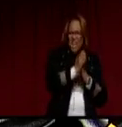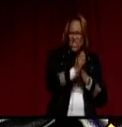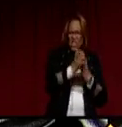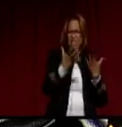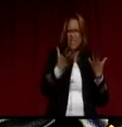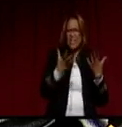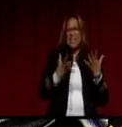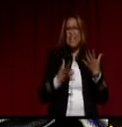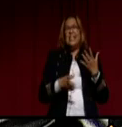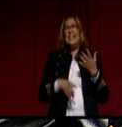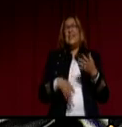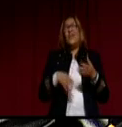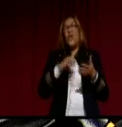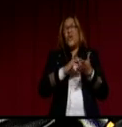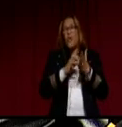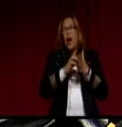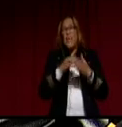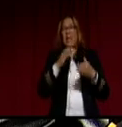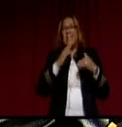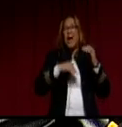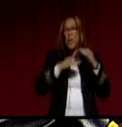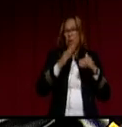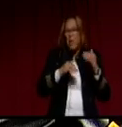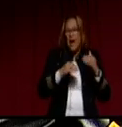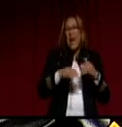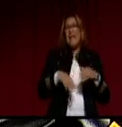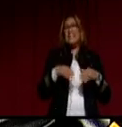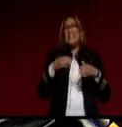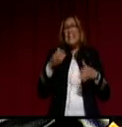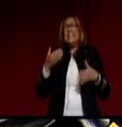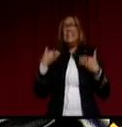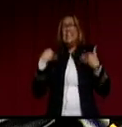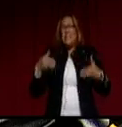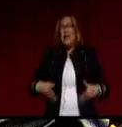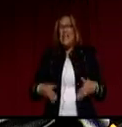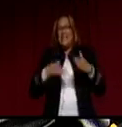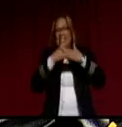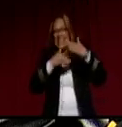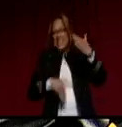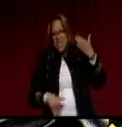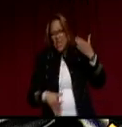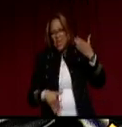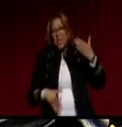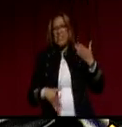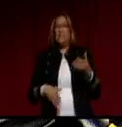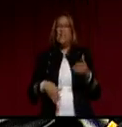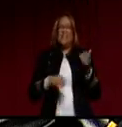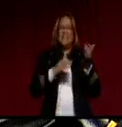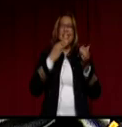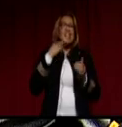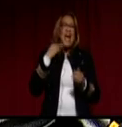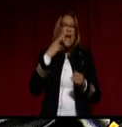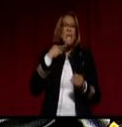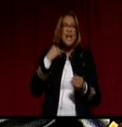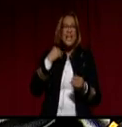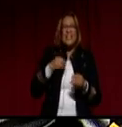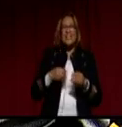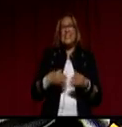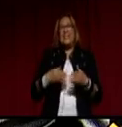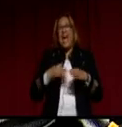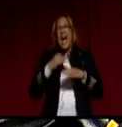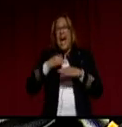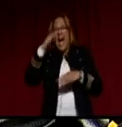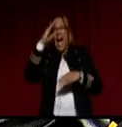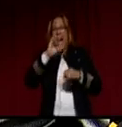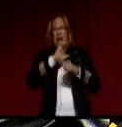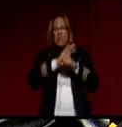who's immunocompromised, they have their immune system is decreased, like with diabetes, people with high blood